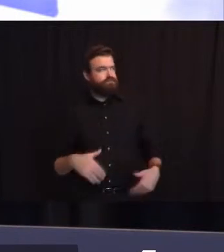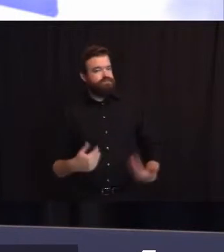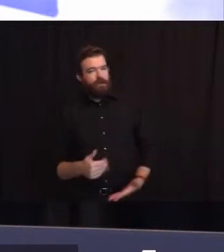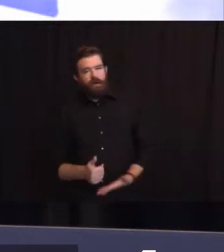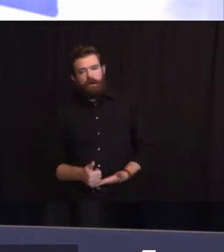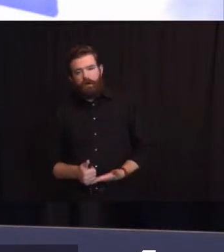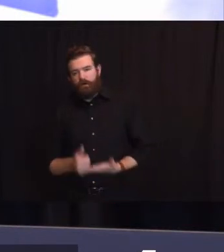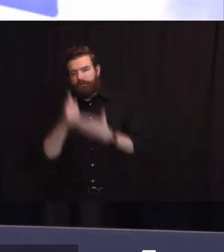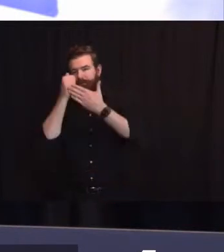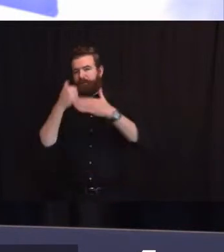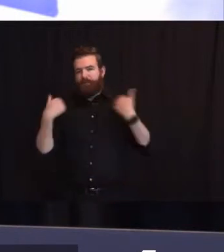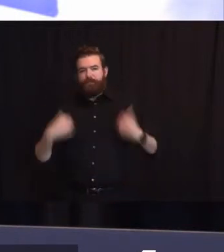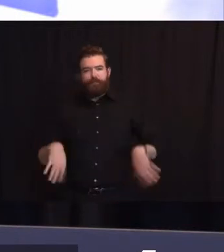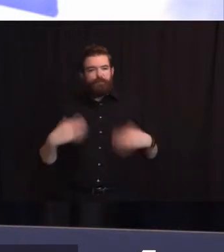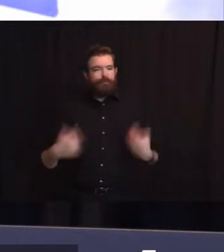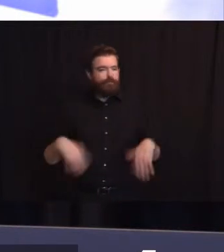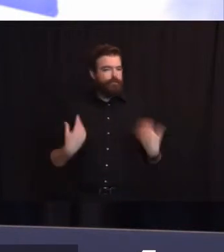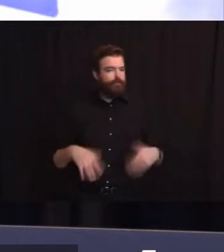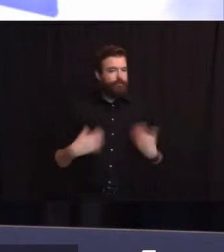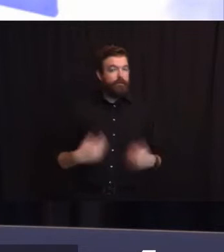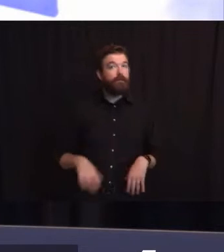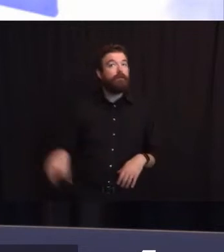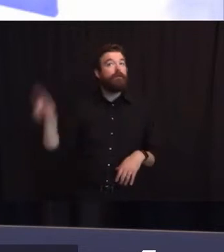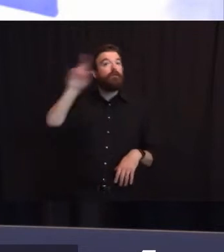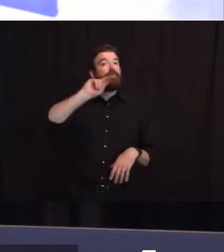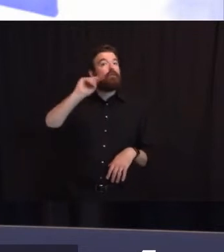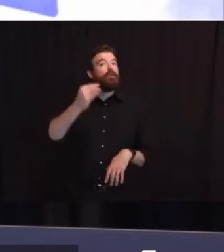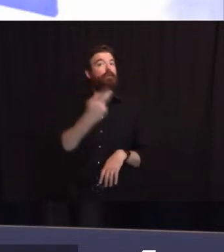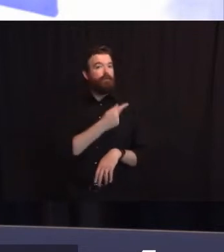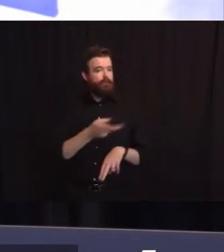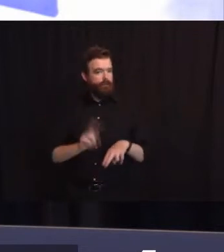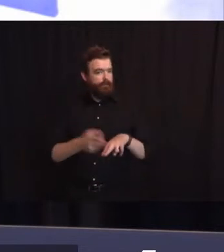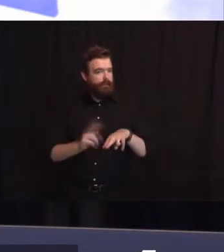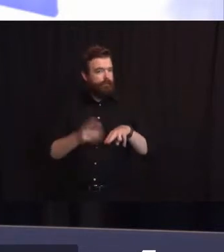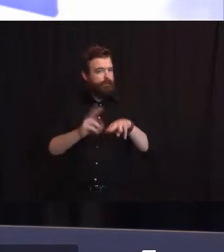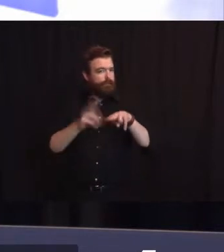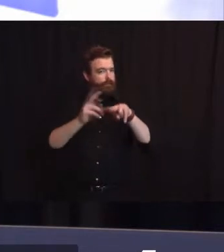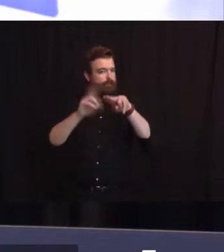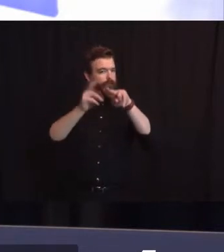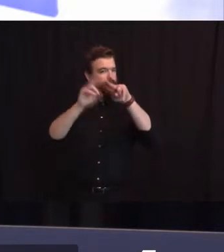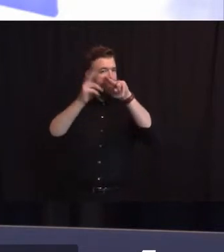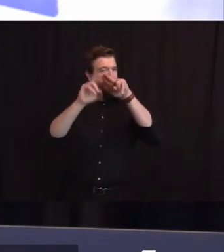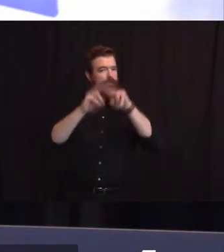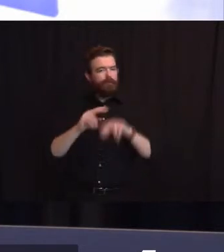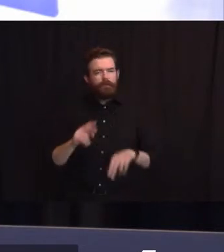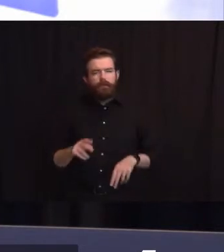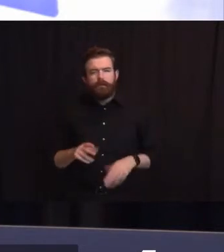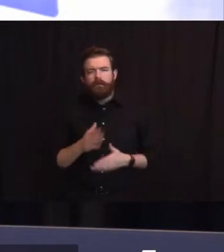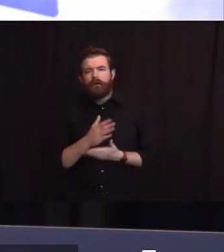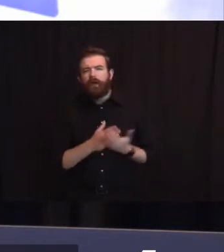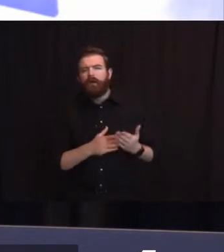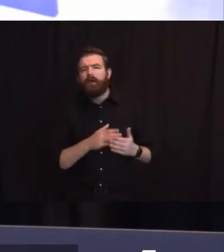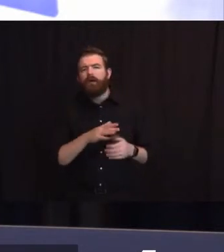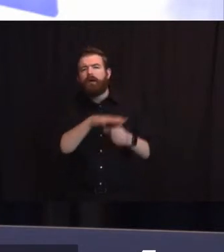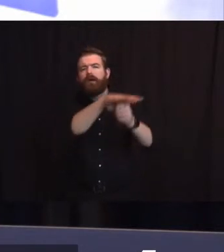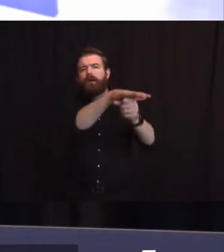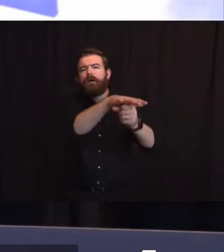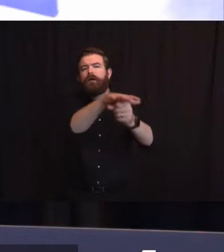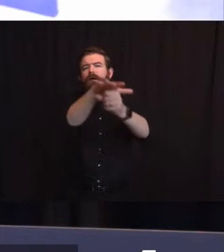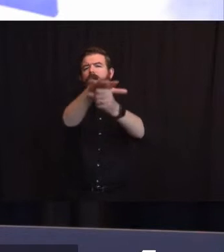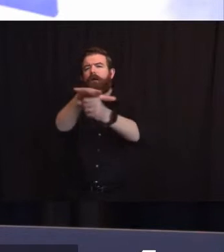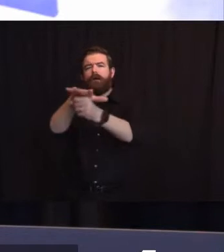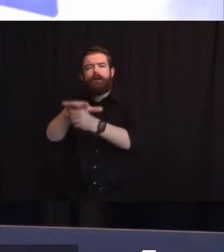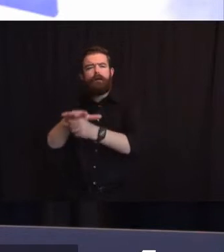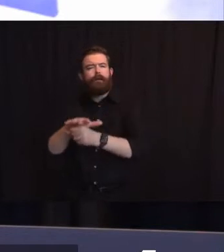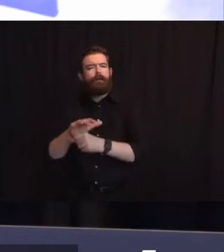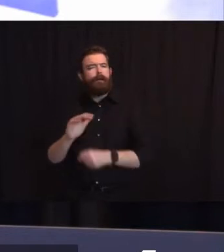is increasing, but there are pockets and groups with lower rates of vaccinations. The COVID-19 vaccines are highly